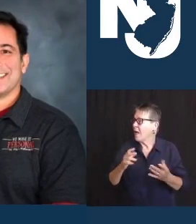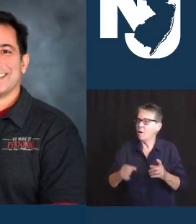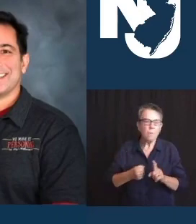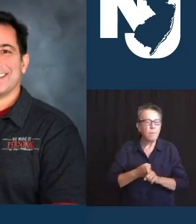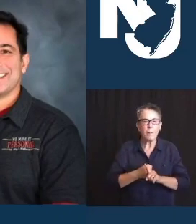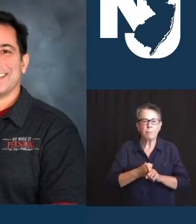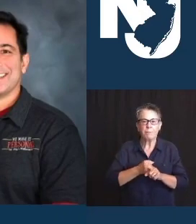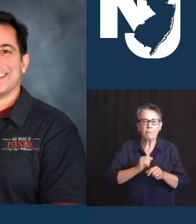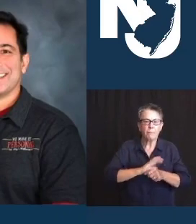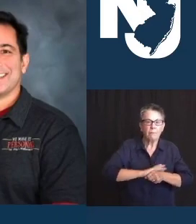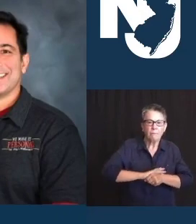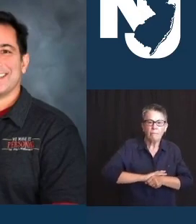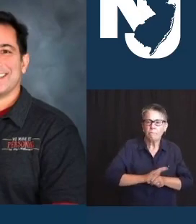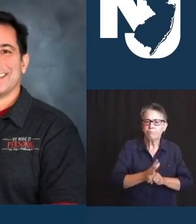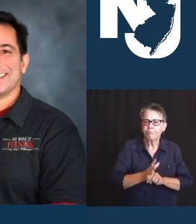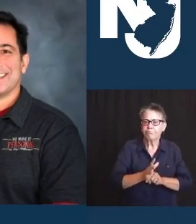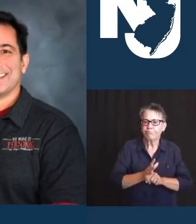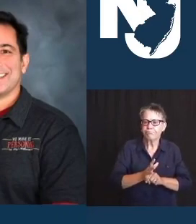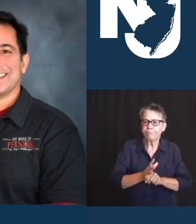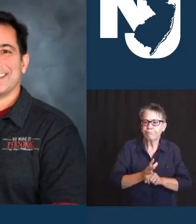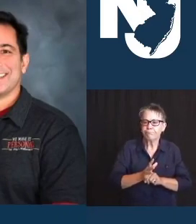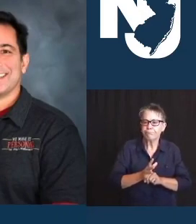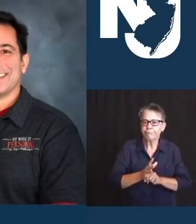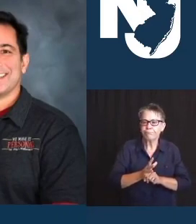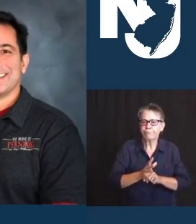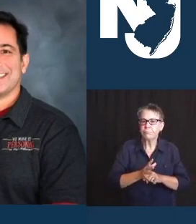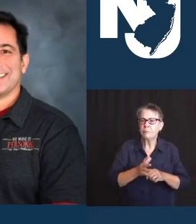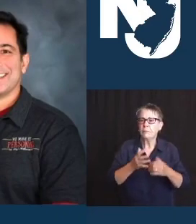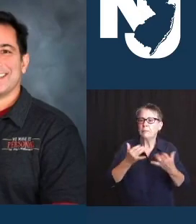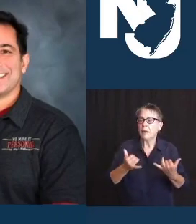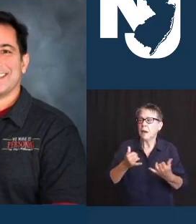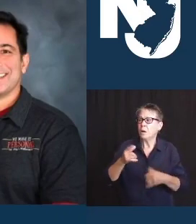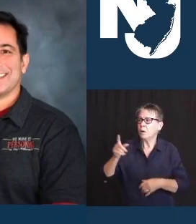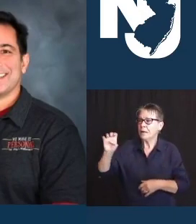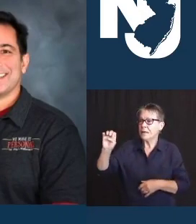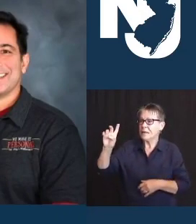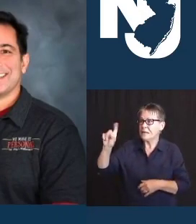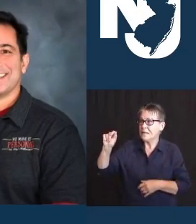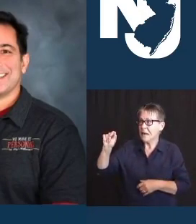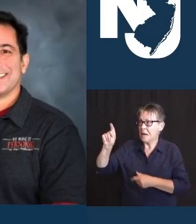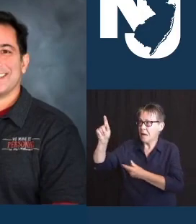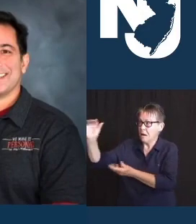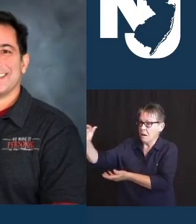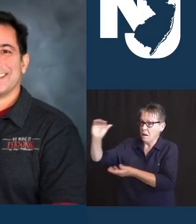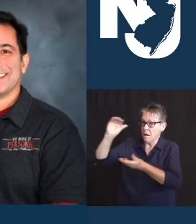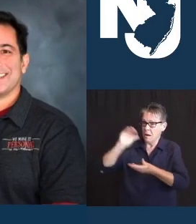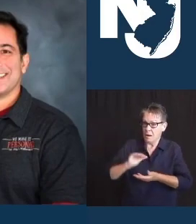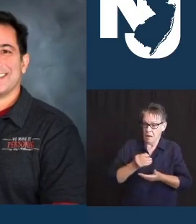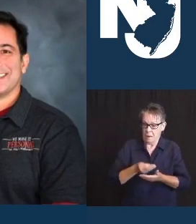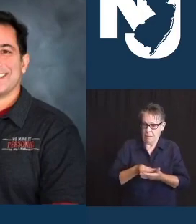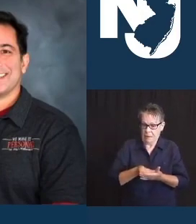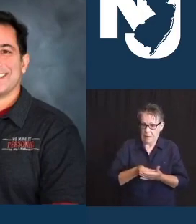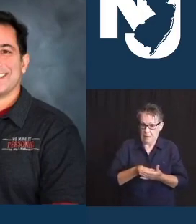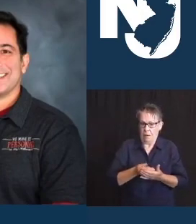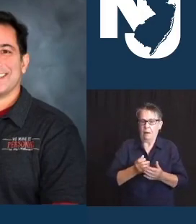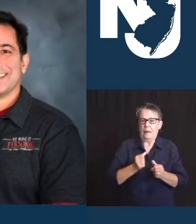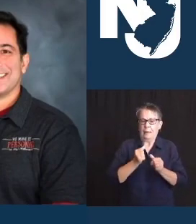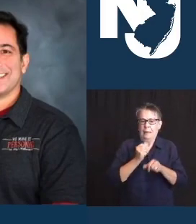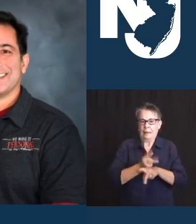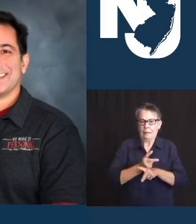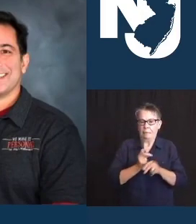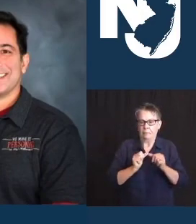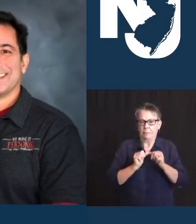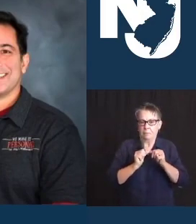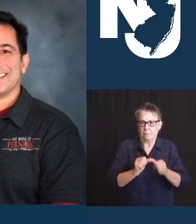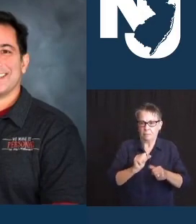Through the EDA, Ron was able to secure direct grant assistance, which, when paired with the support he received through the federal government,